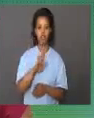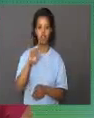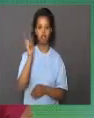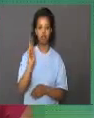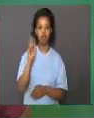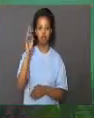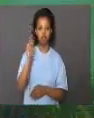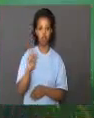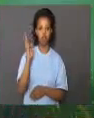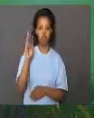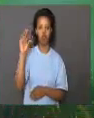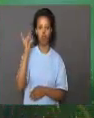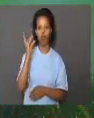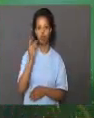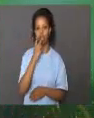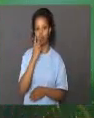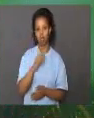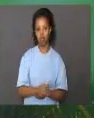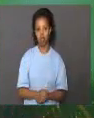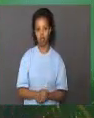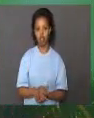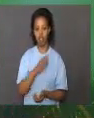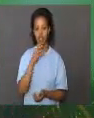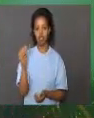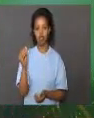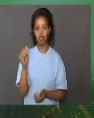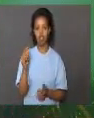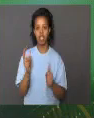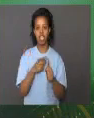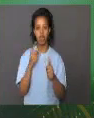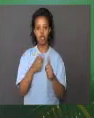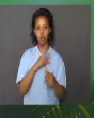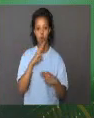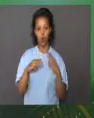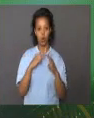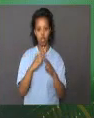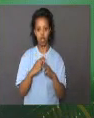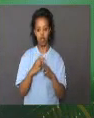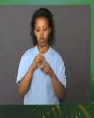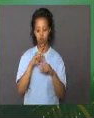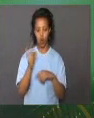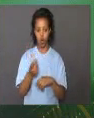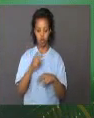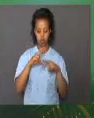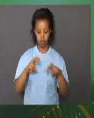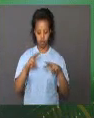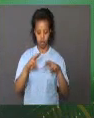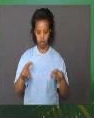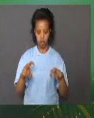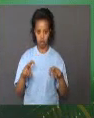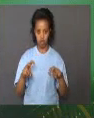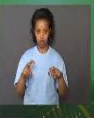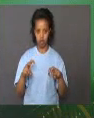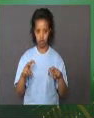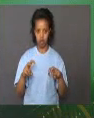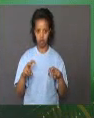Redi. He conducted the first scientific experiment to disprove